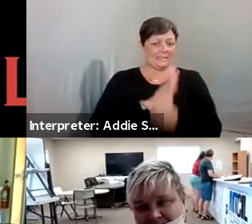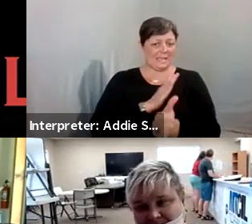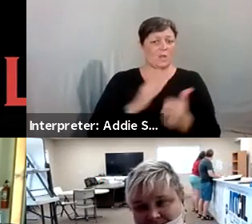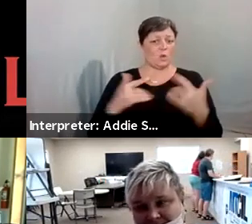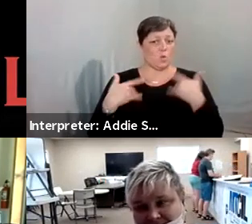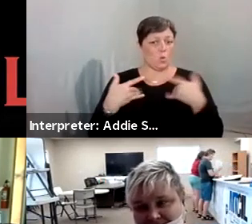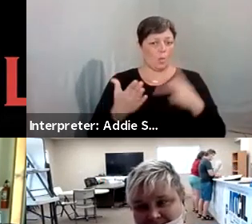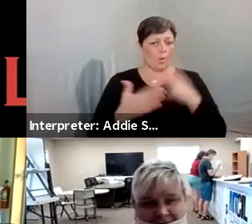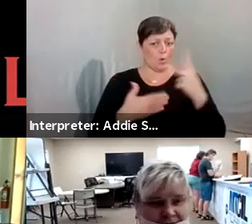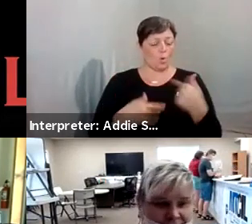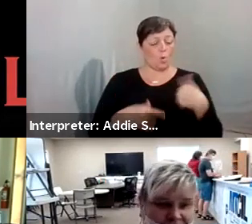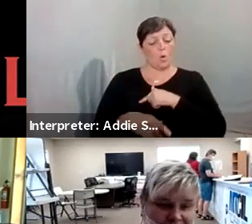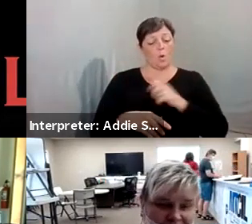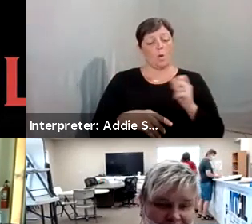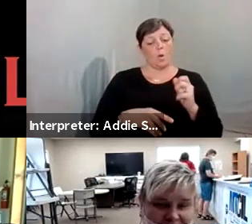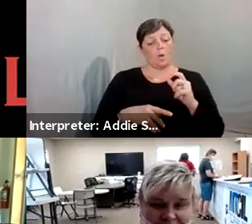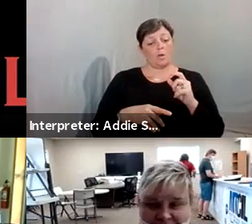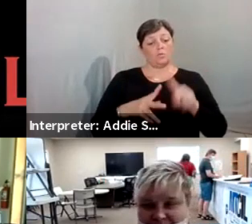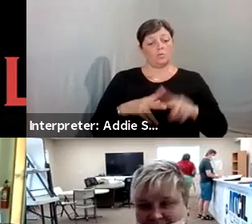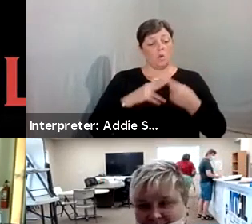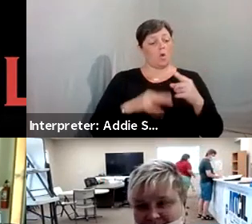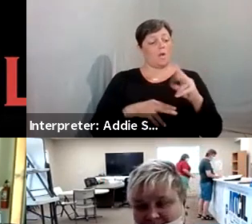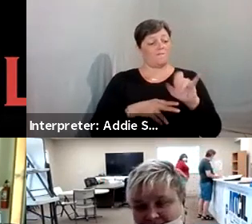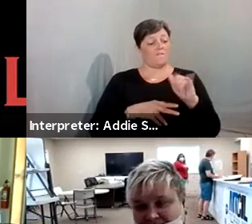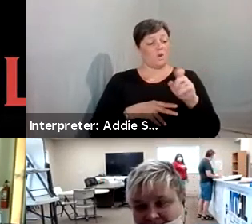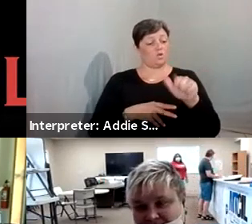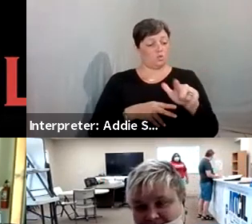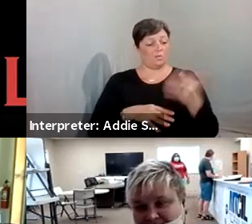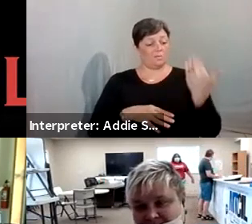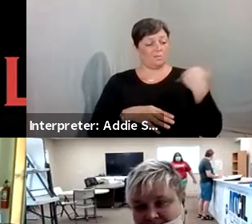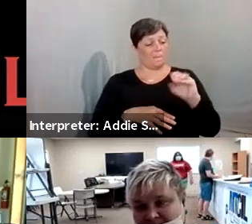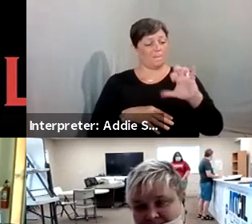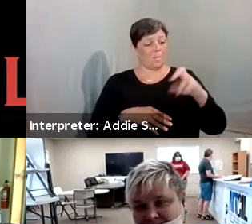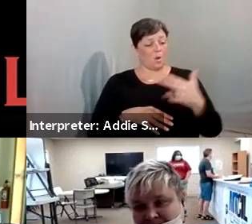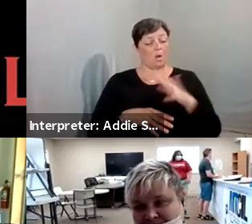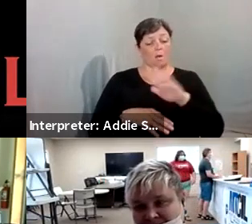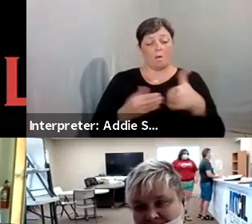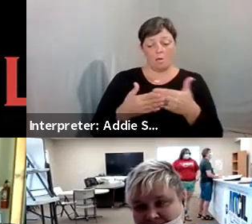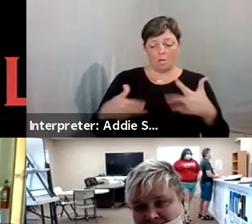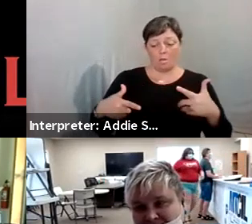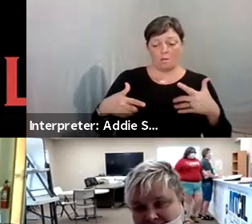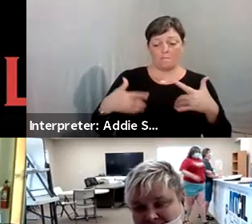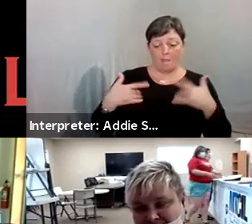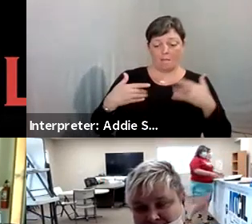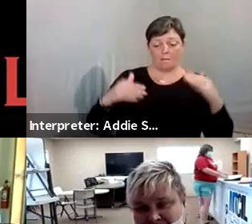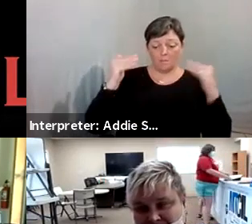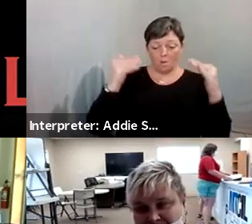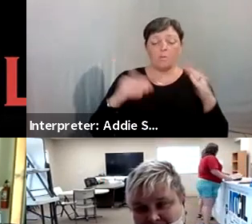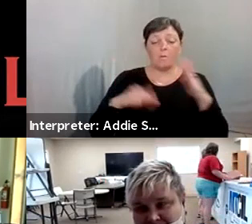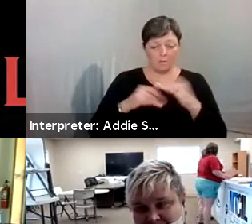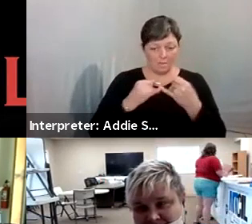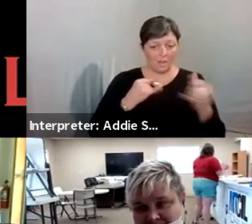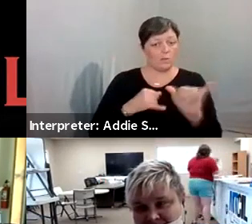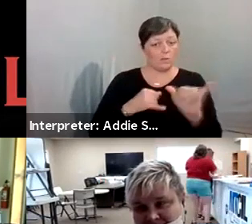started operating virtually back a year ago, March, the young adults also went online, and it